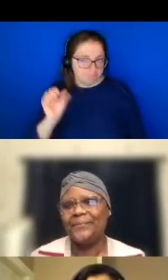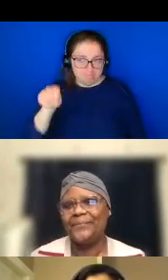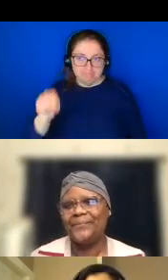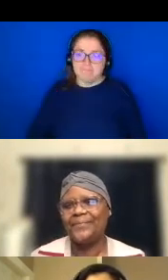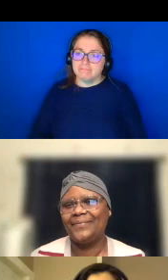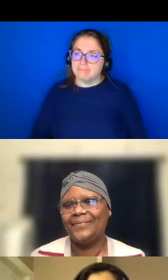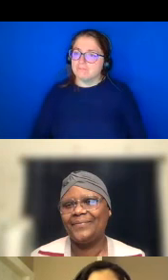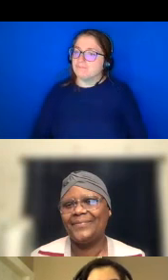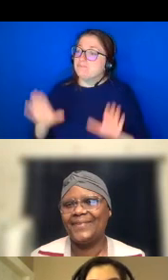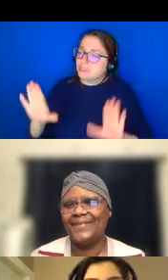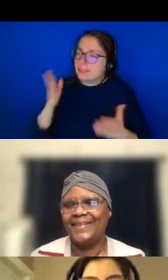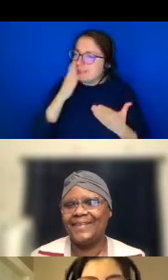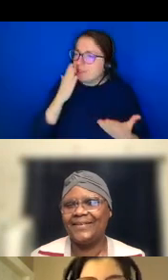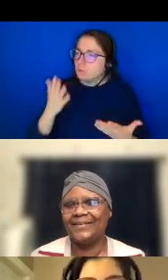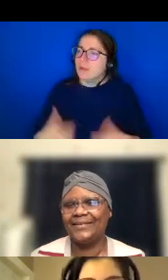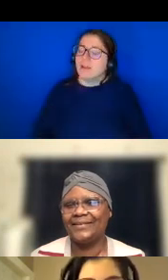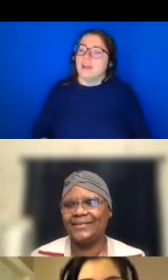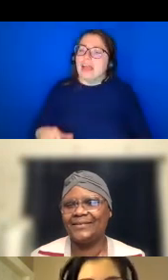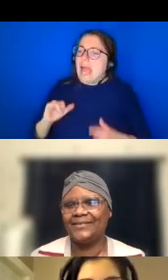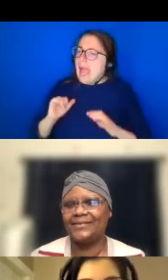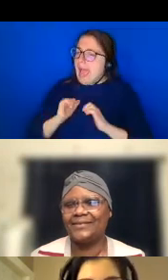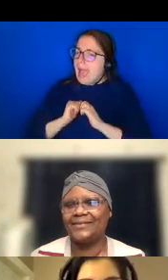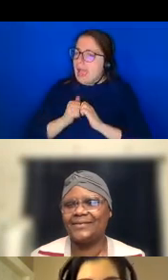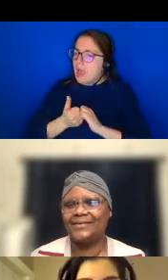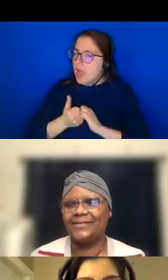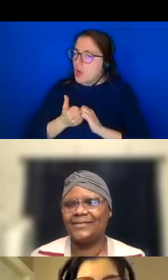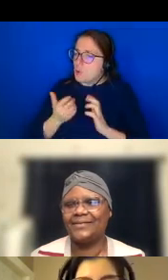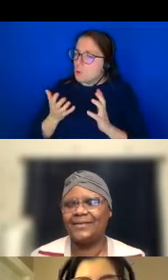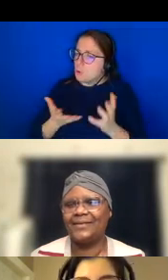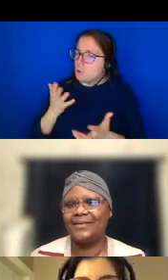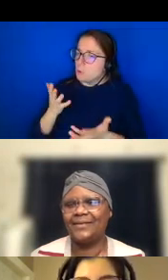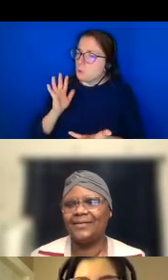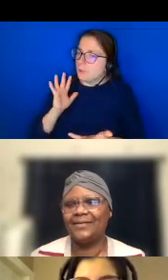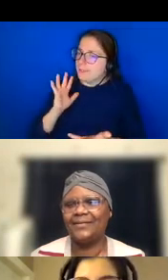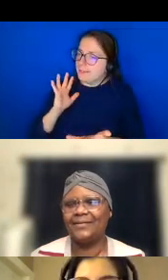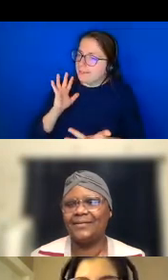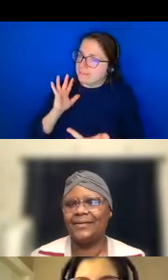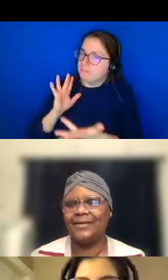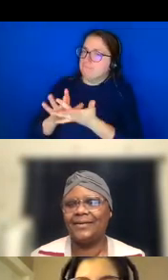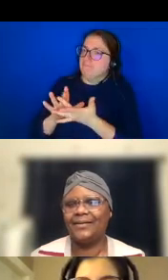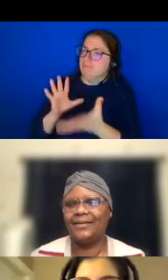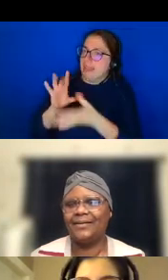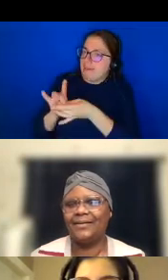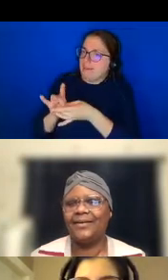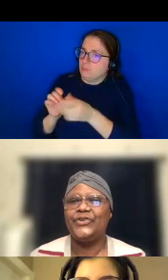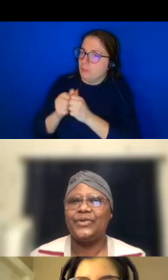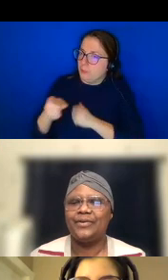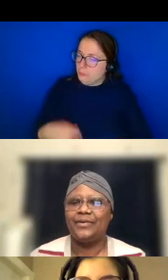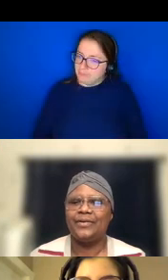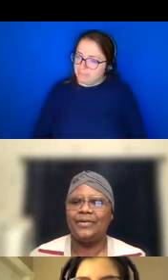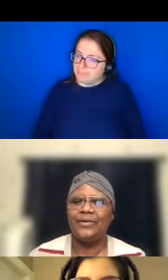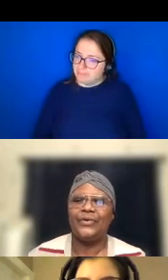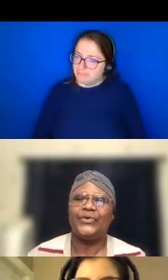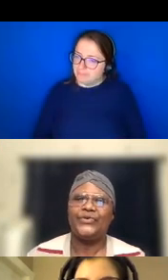That's great, thank you. So how do we go about kind of starting that connection process to kind of get that